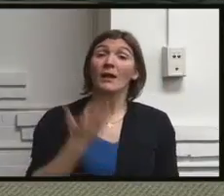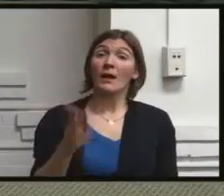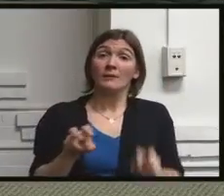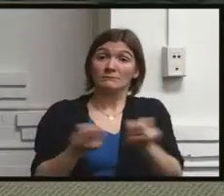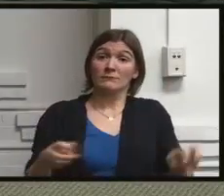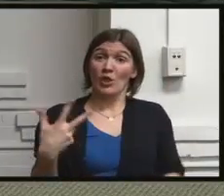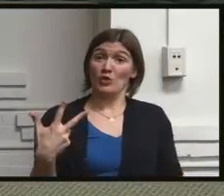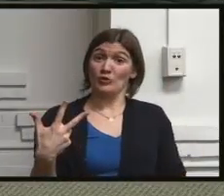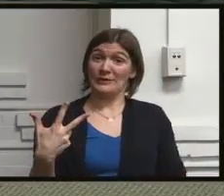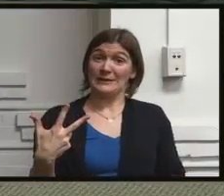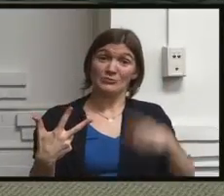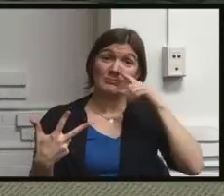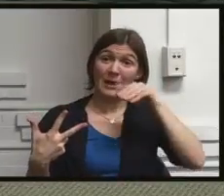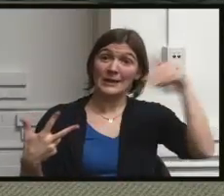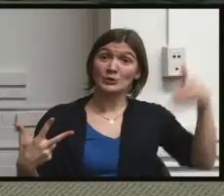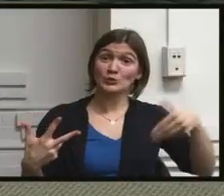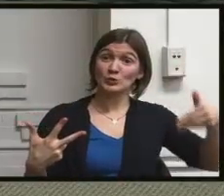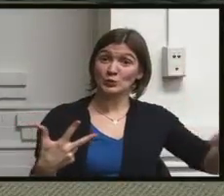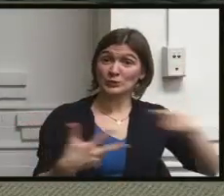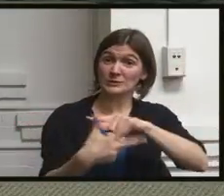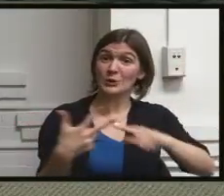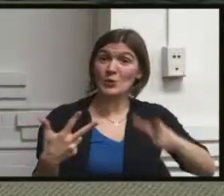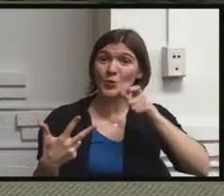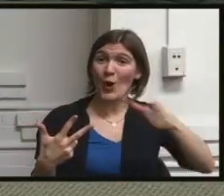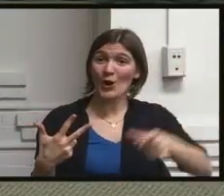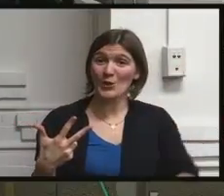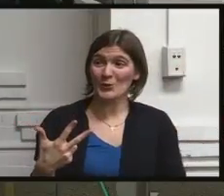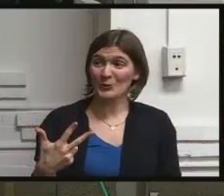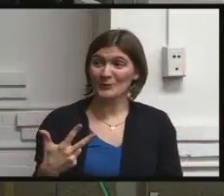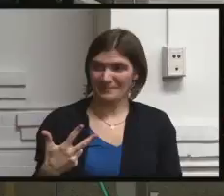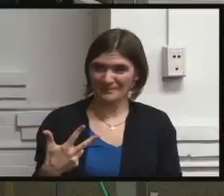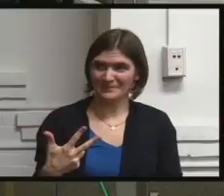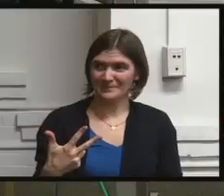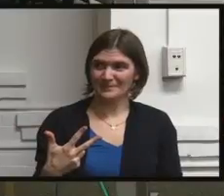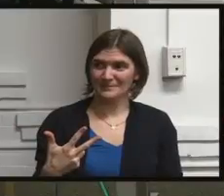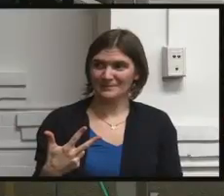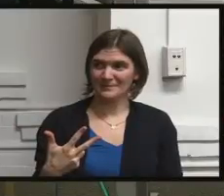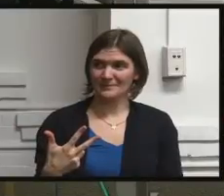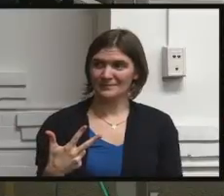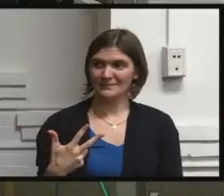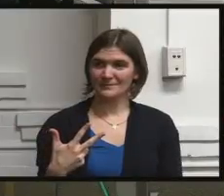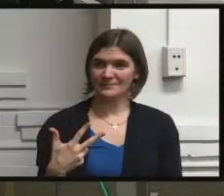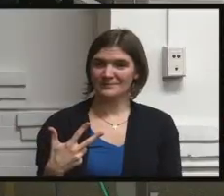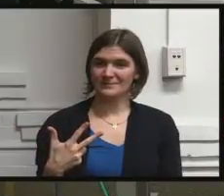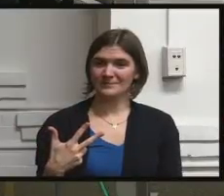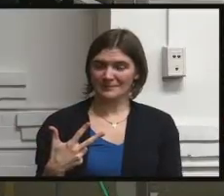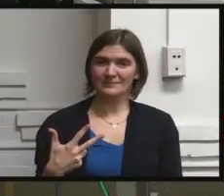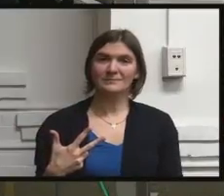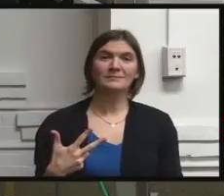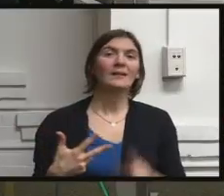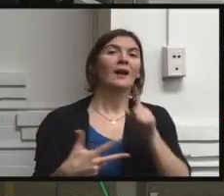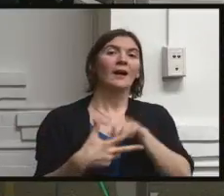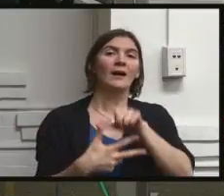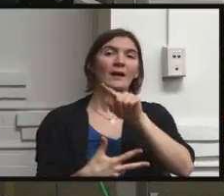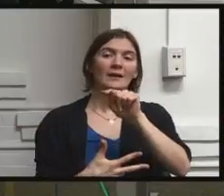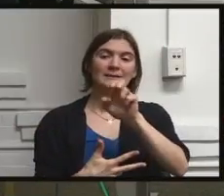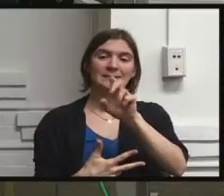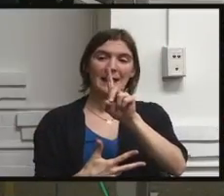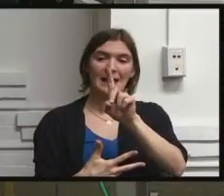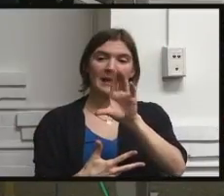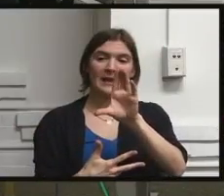Gentlemen, if you would please introduce yourselves. Yes, thank you, Mr. Chairman. Ted Kramer